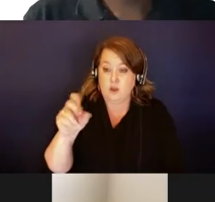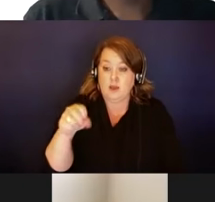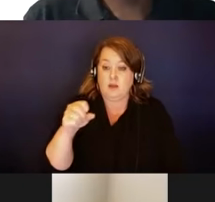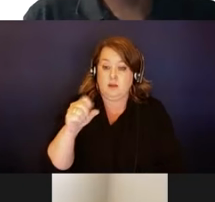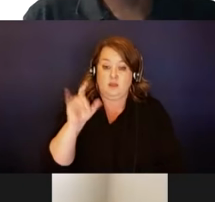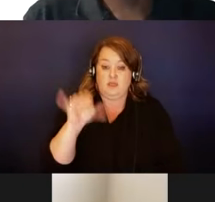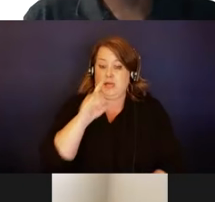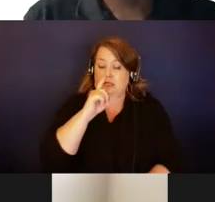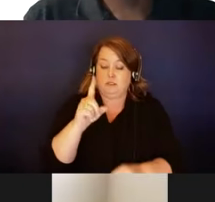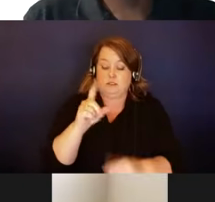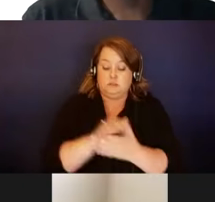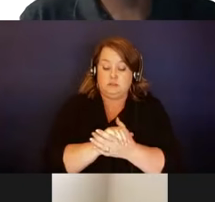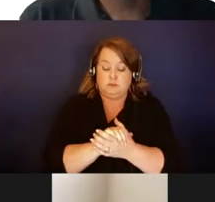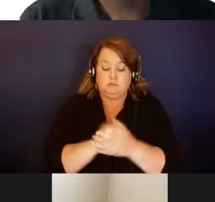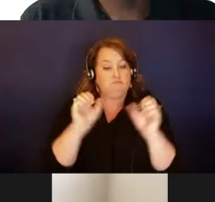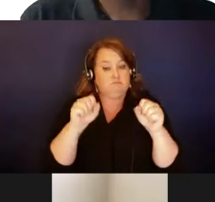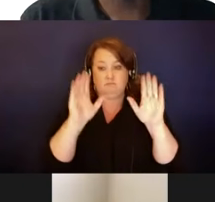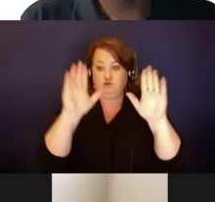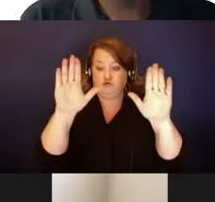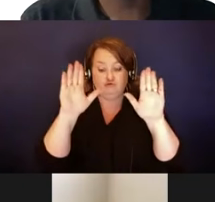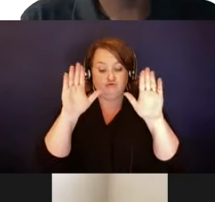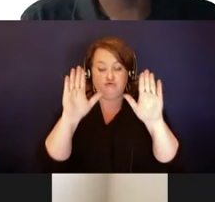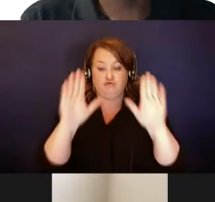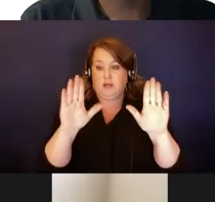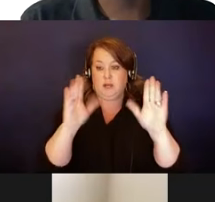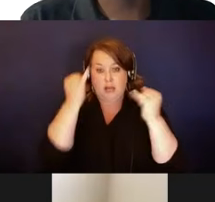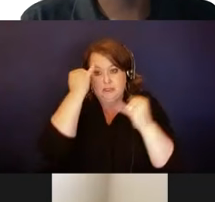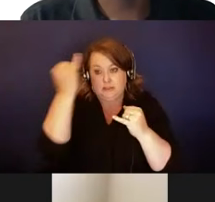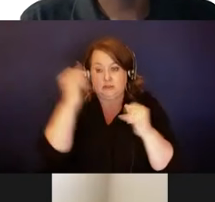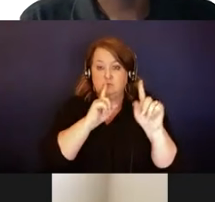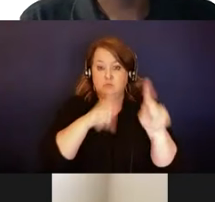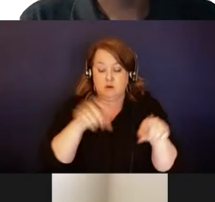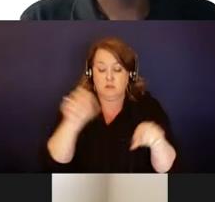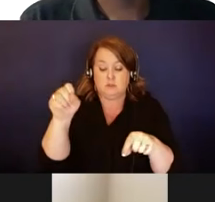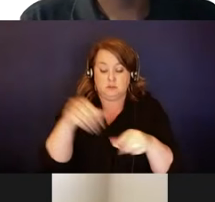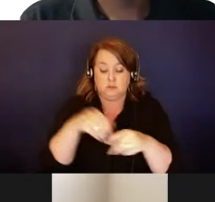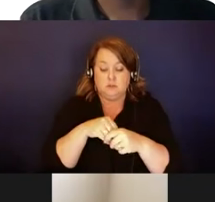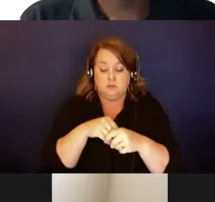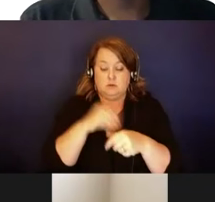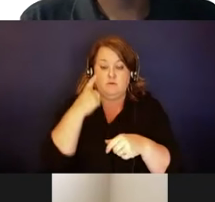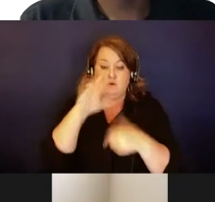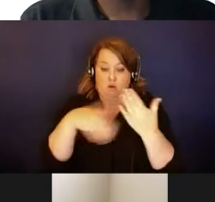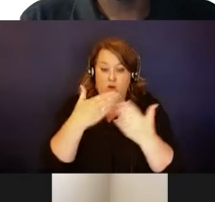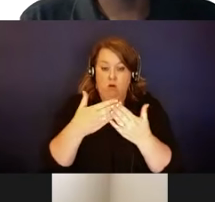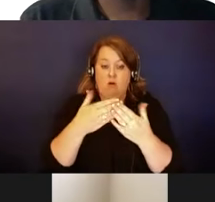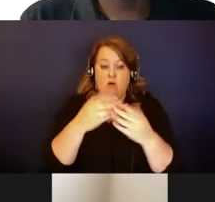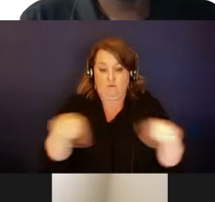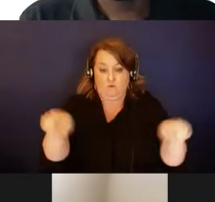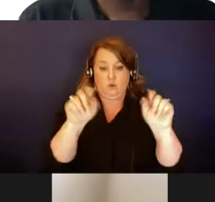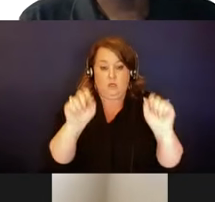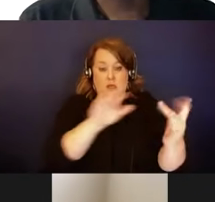those were really, really good, ideas and responses for all of our attendees to reach out